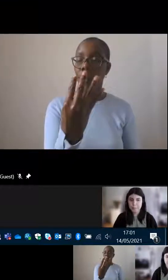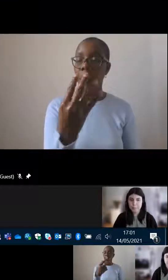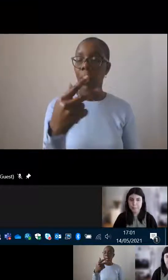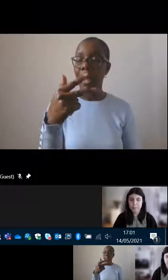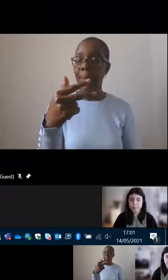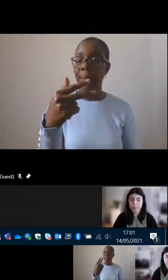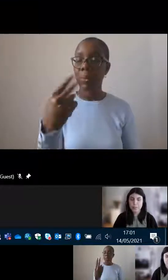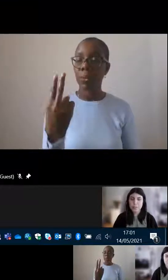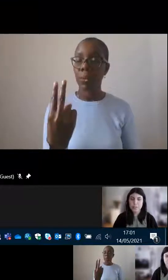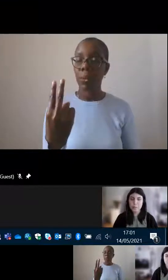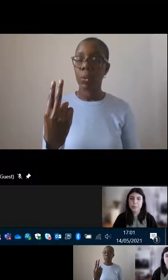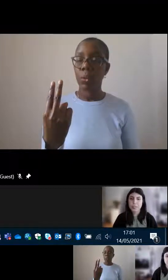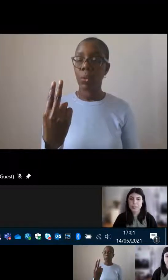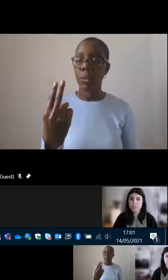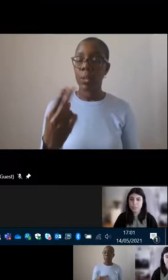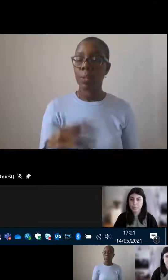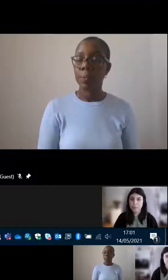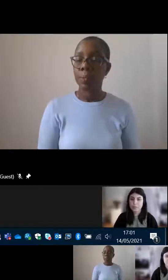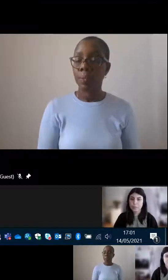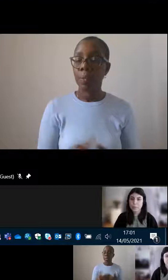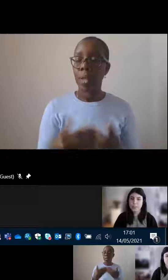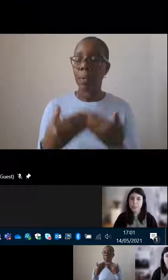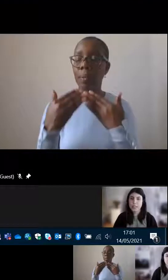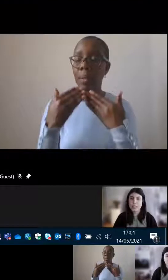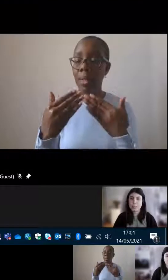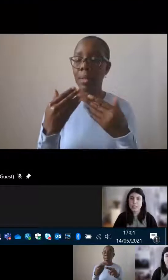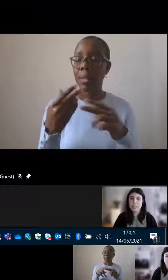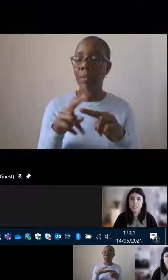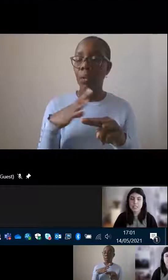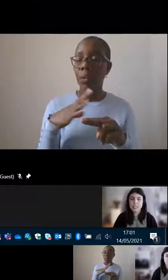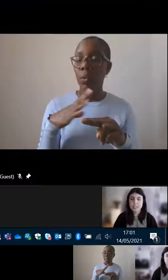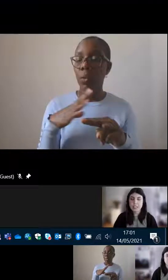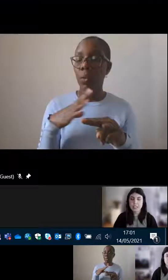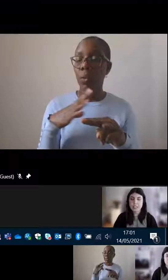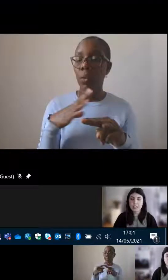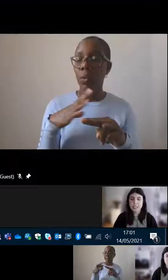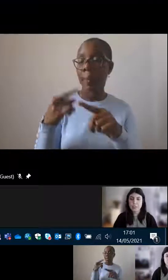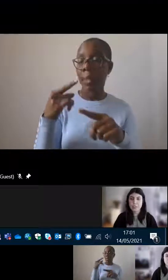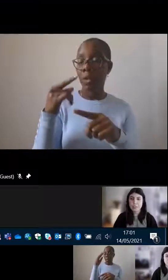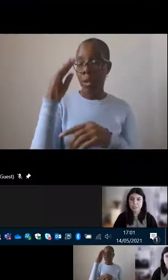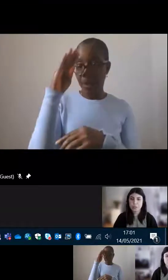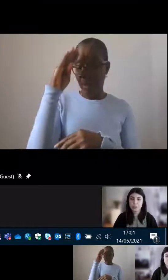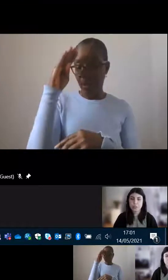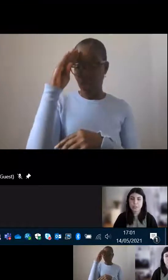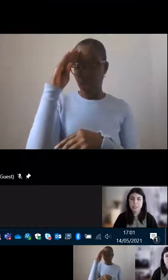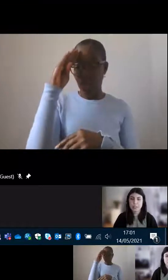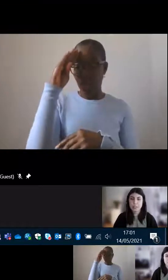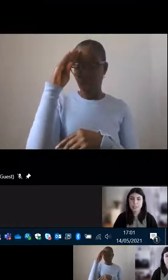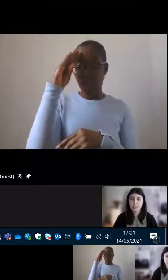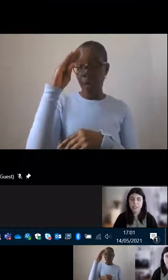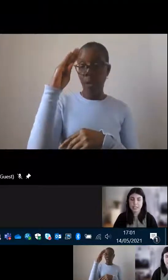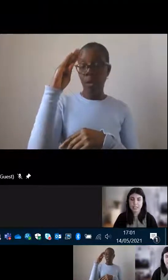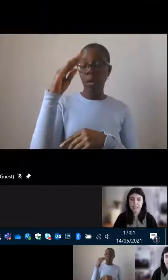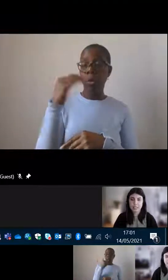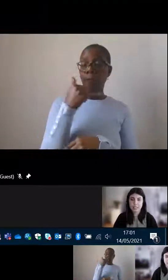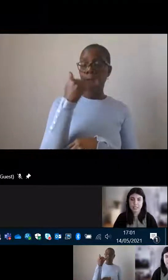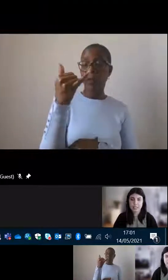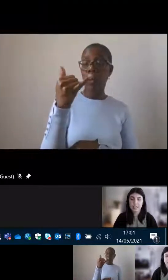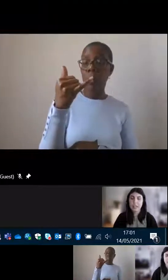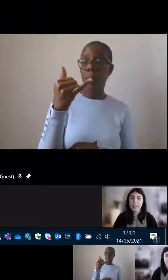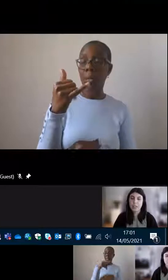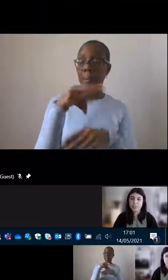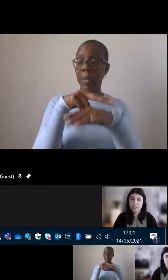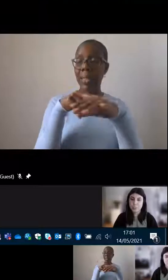1482. So please do, if you are in immediate danger, please do call the police on